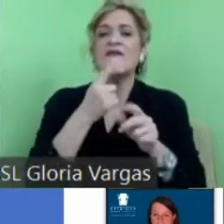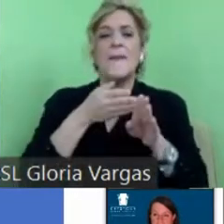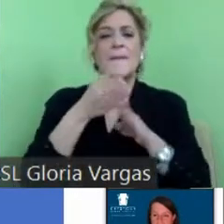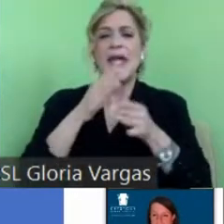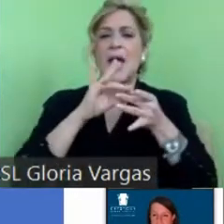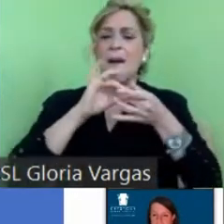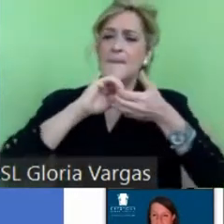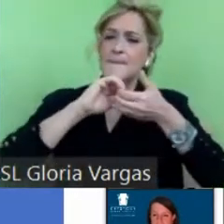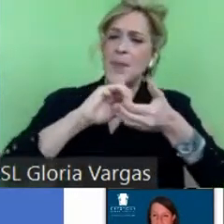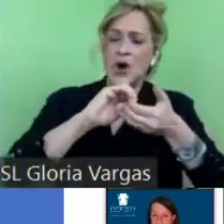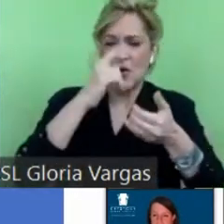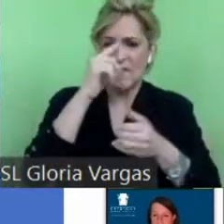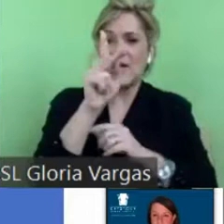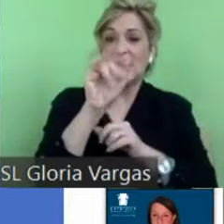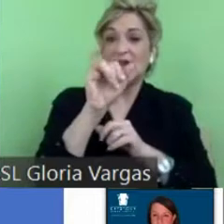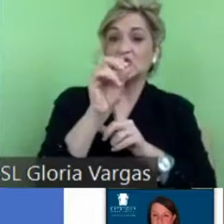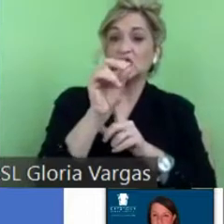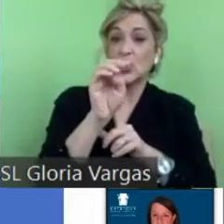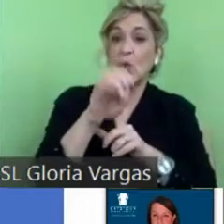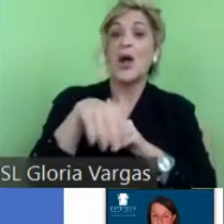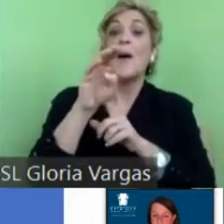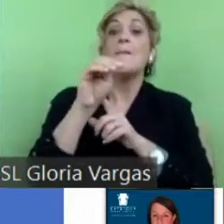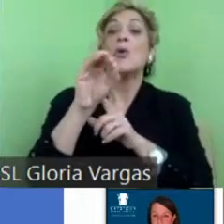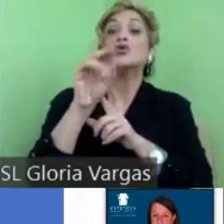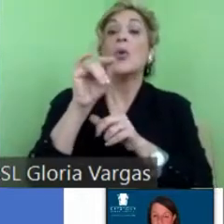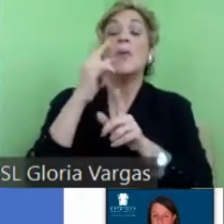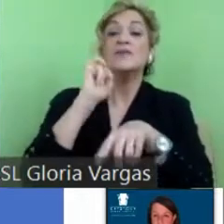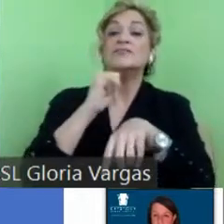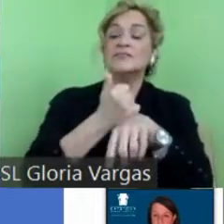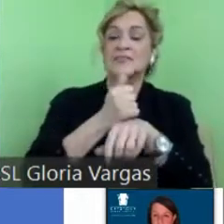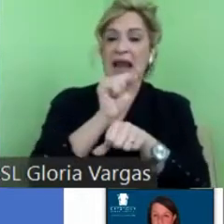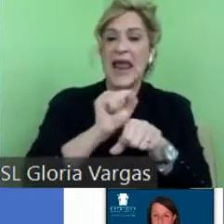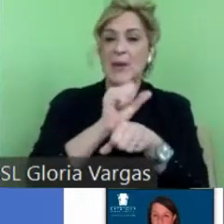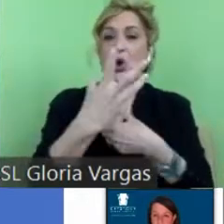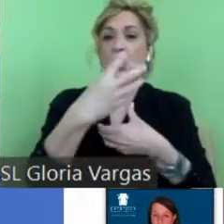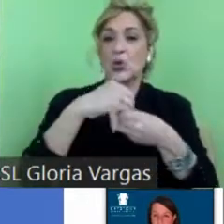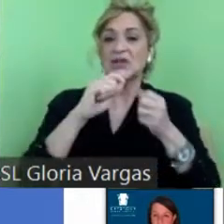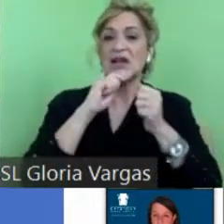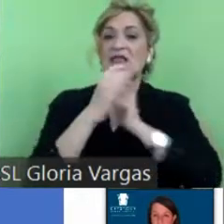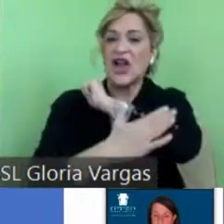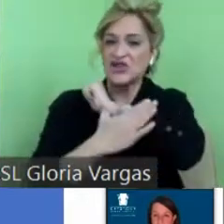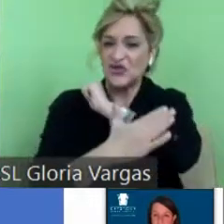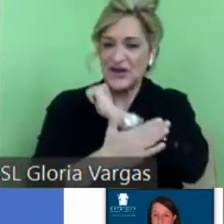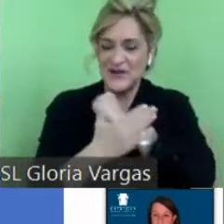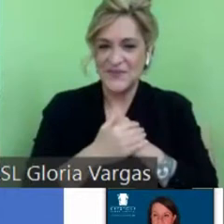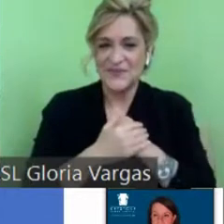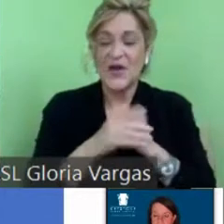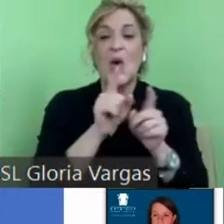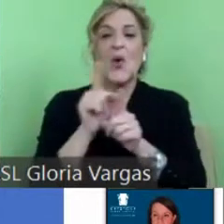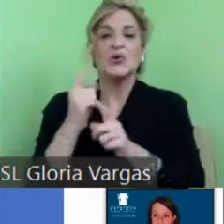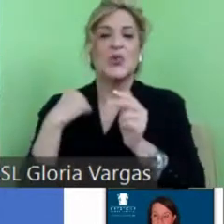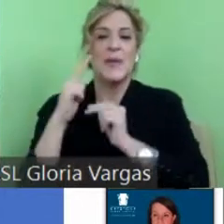of Keystone Moldova for implementation of labor inclusion in the country. We also built